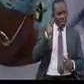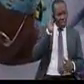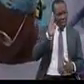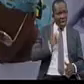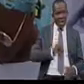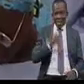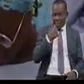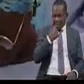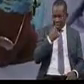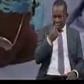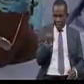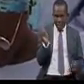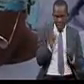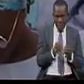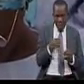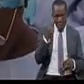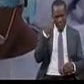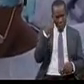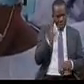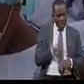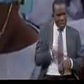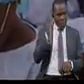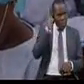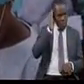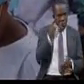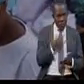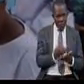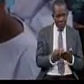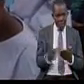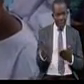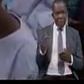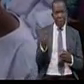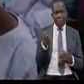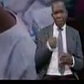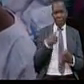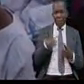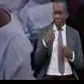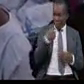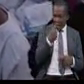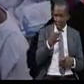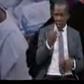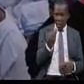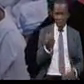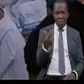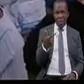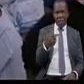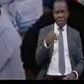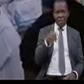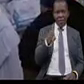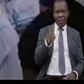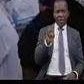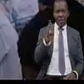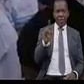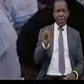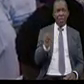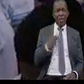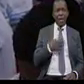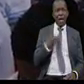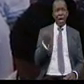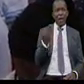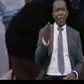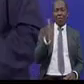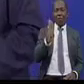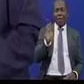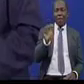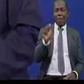me to tell of Gideon, of Barak, of Samson. What am I looking